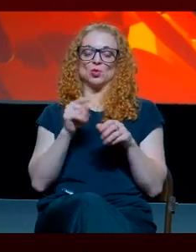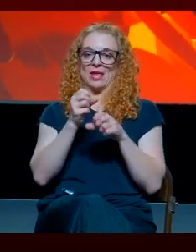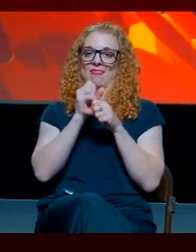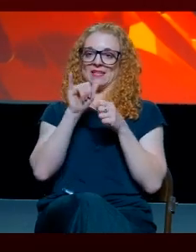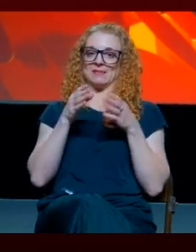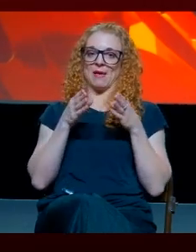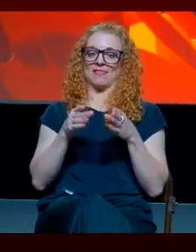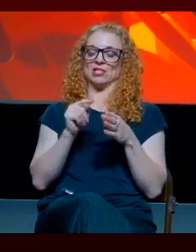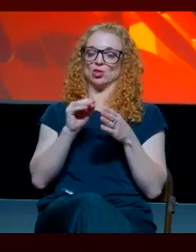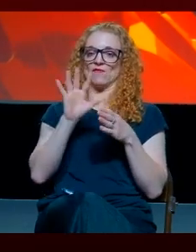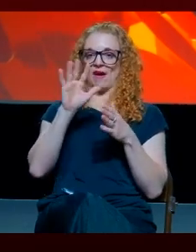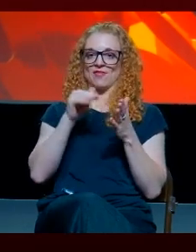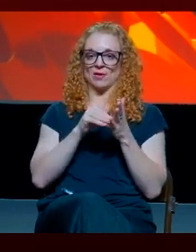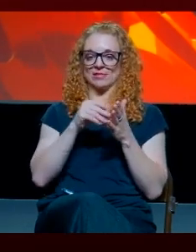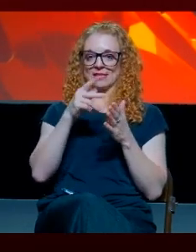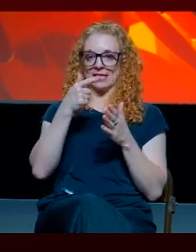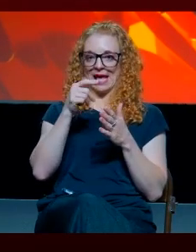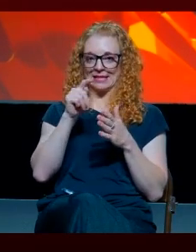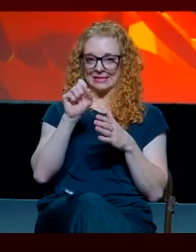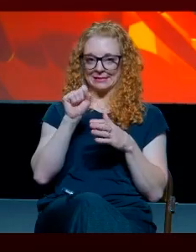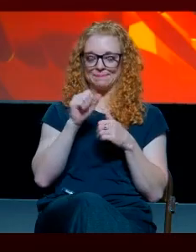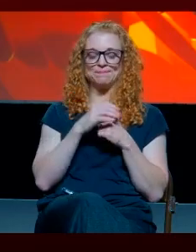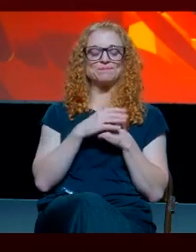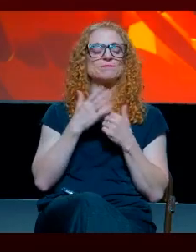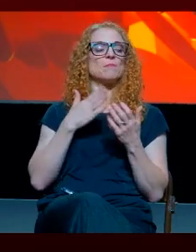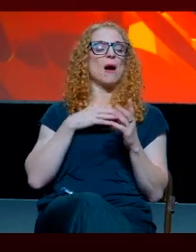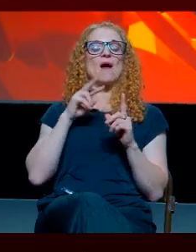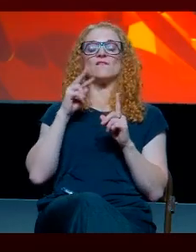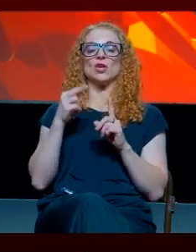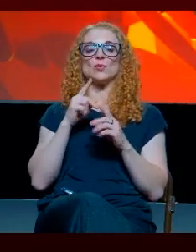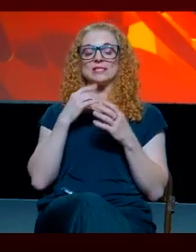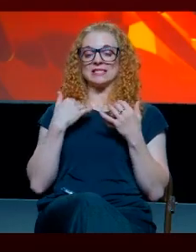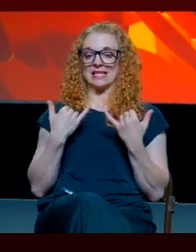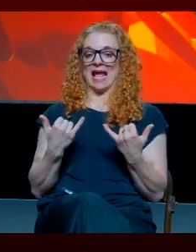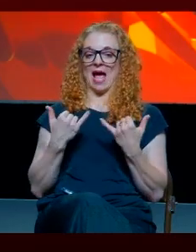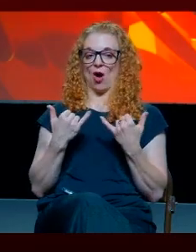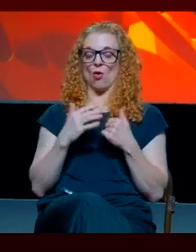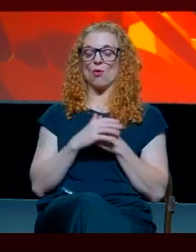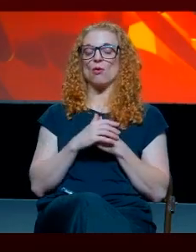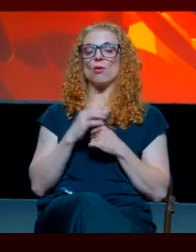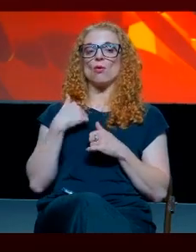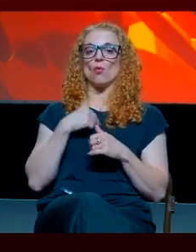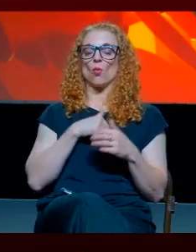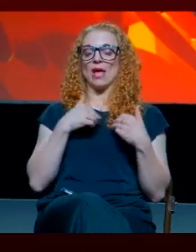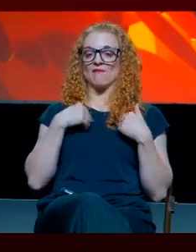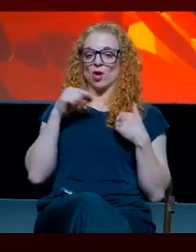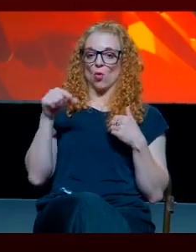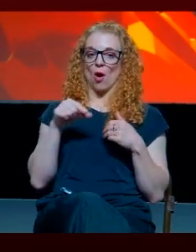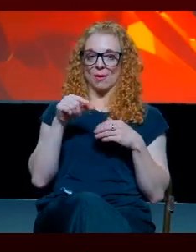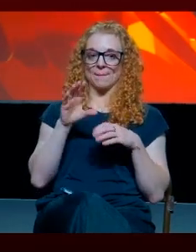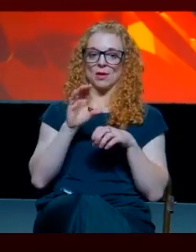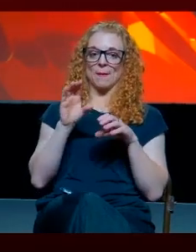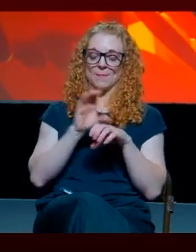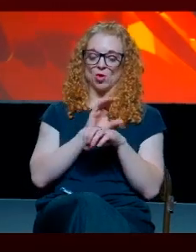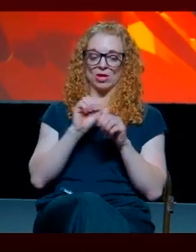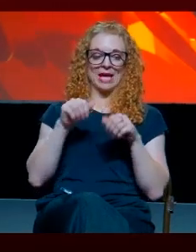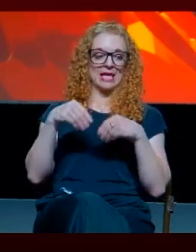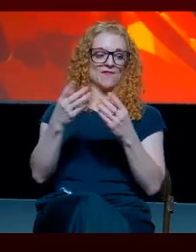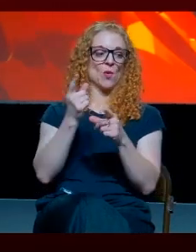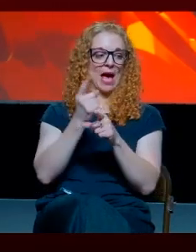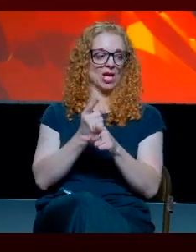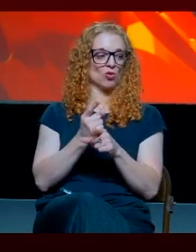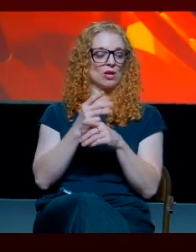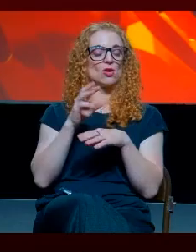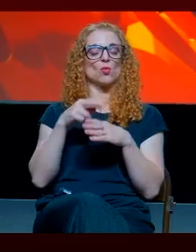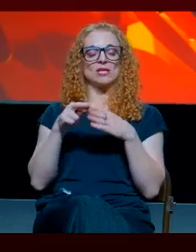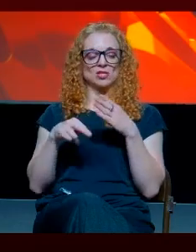to 5,000 gates. And so my view is we're now at the point that we have a quantum computer that can give you accurate results